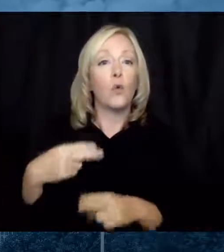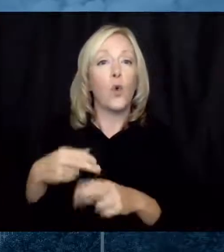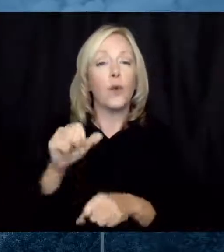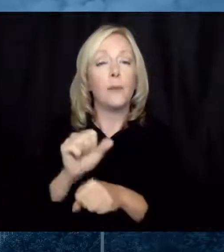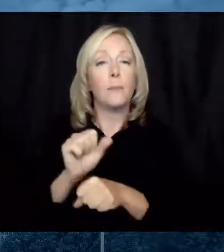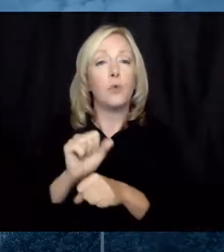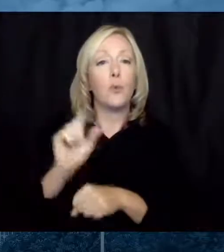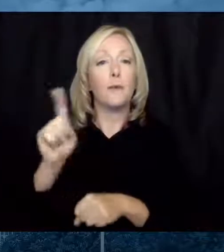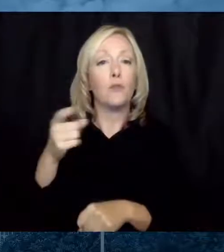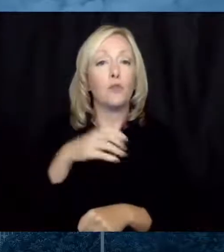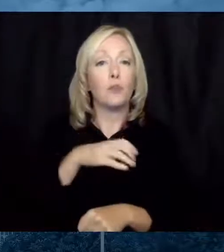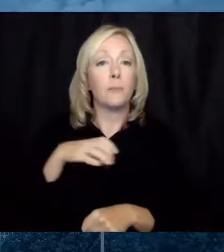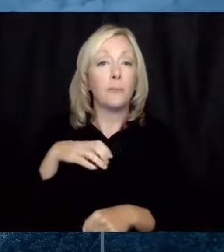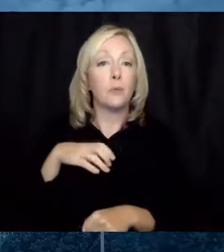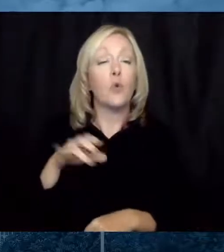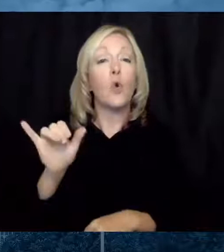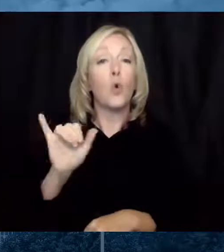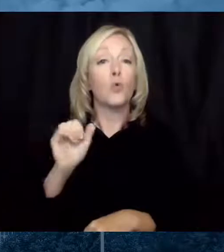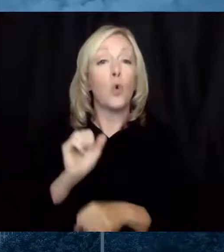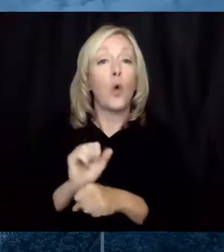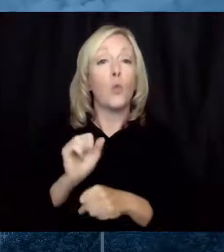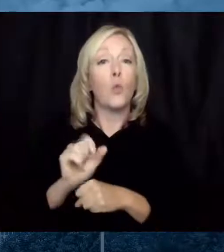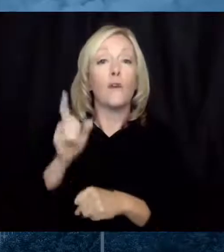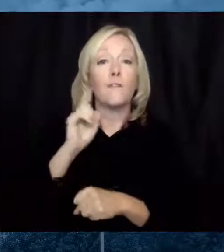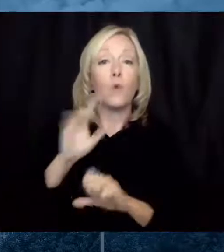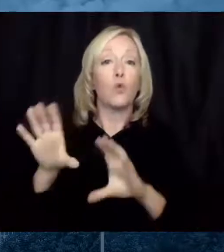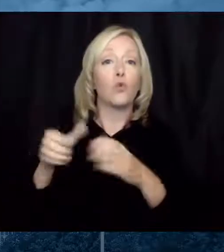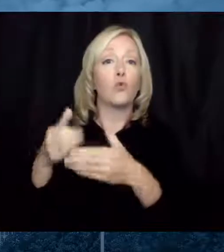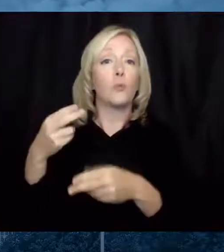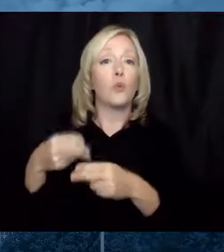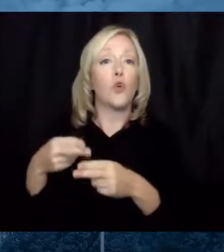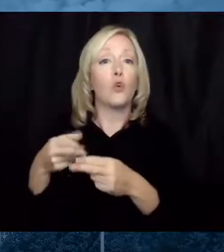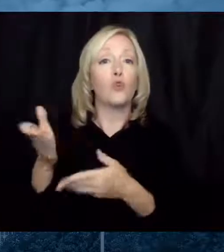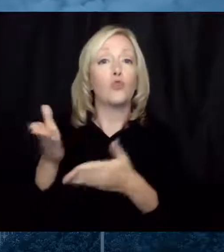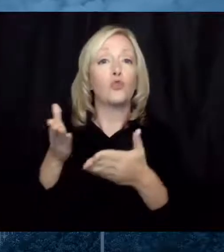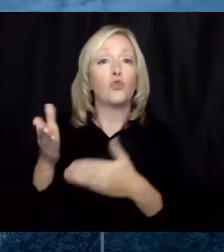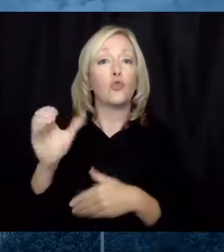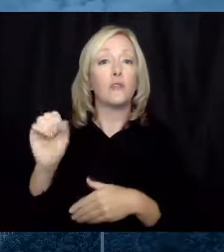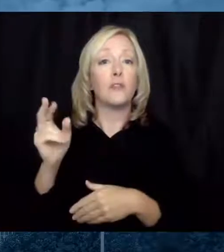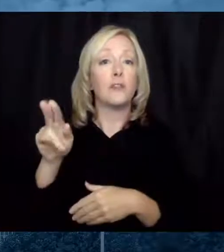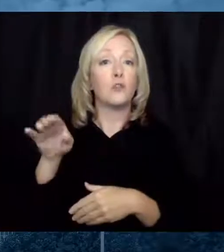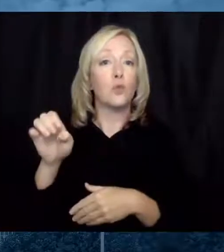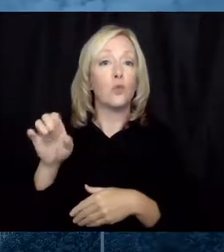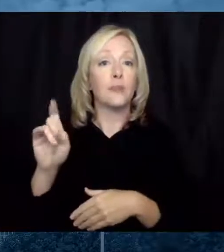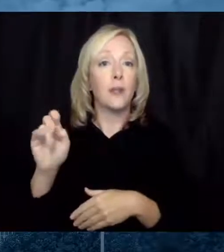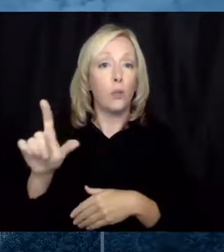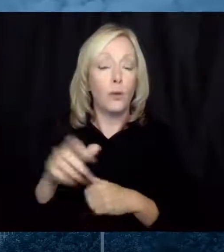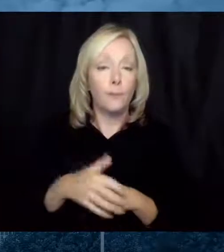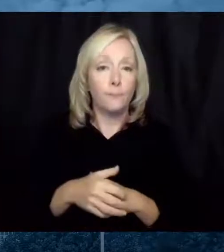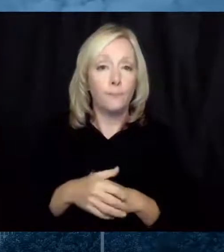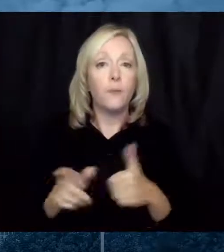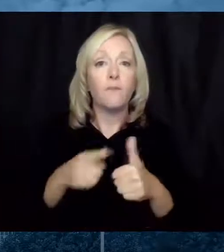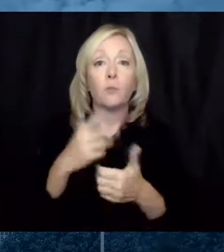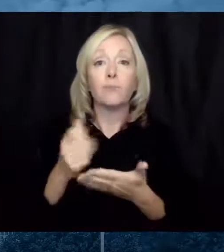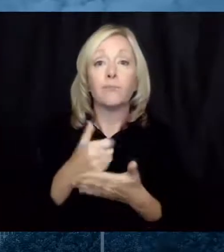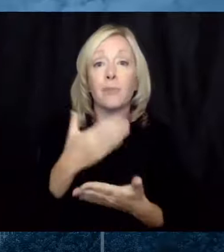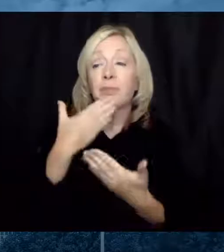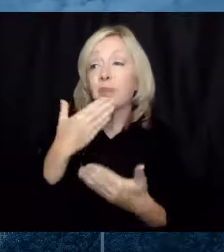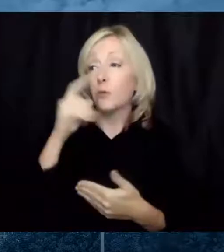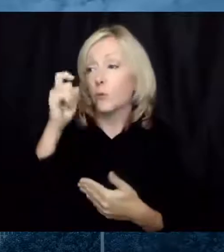provider agency called Service Source Delaware. I'd like to start off by, again, thanking the governor also,